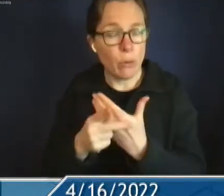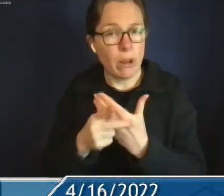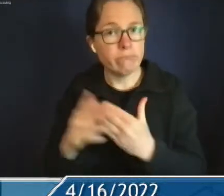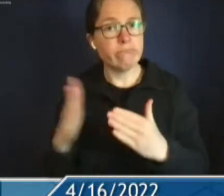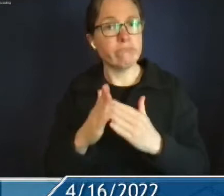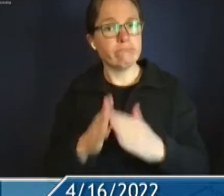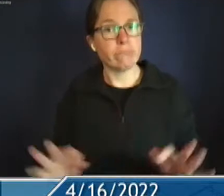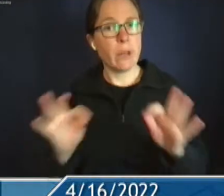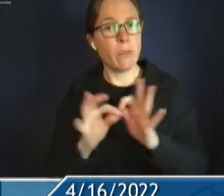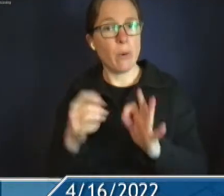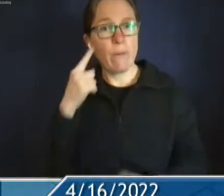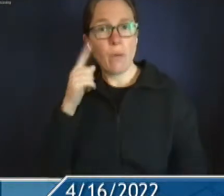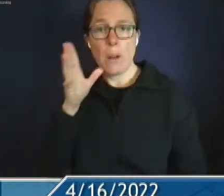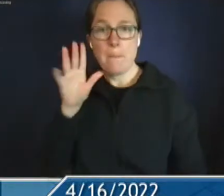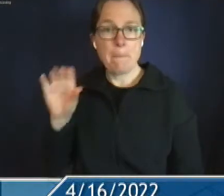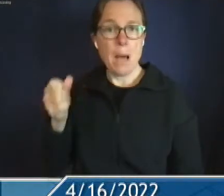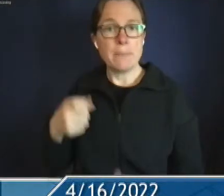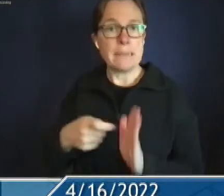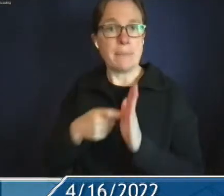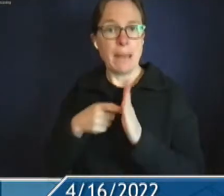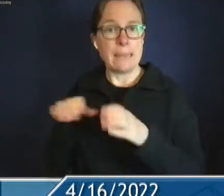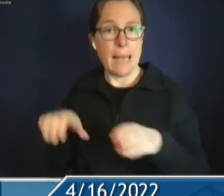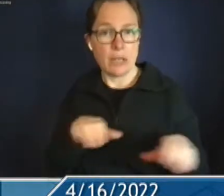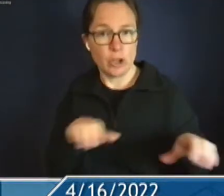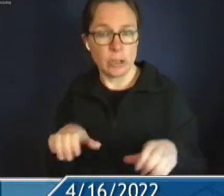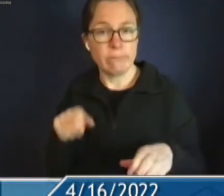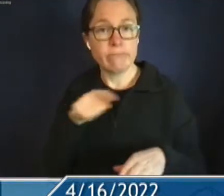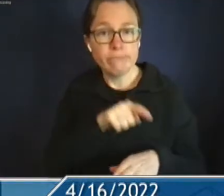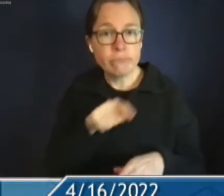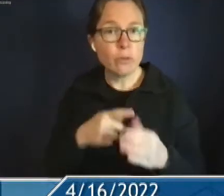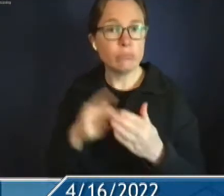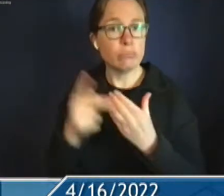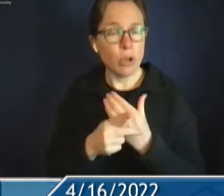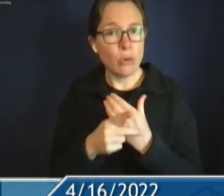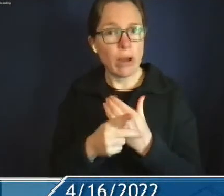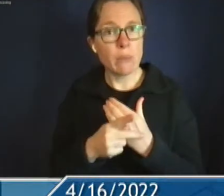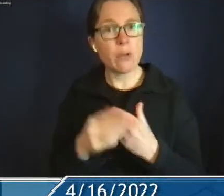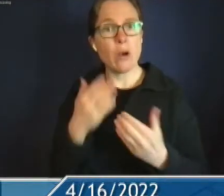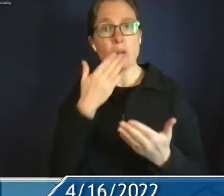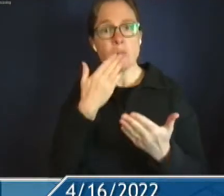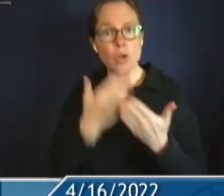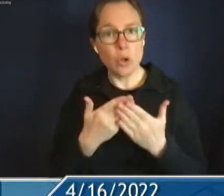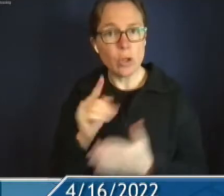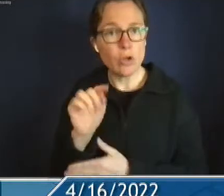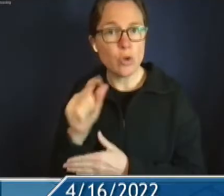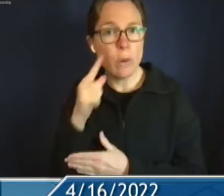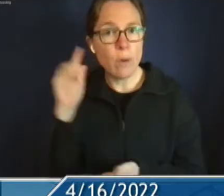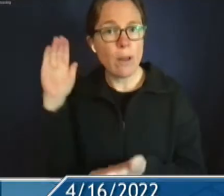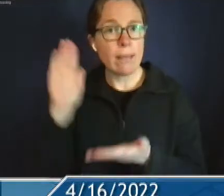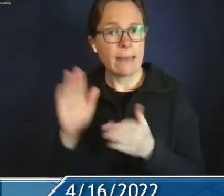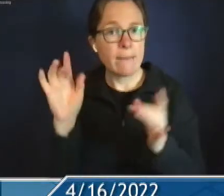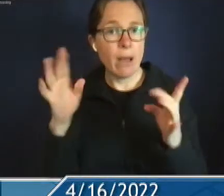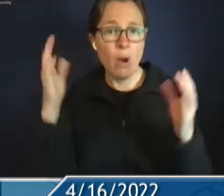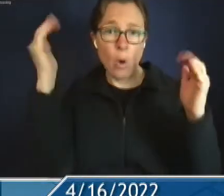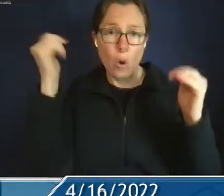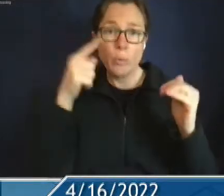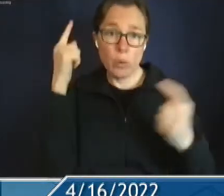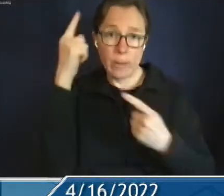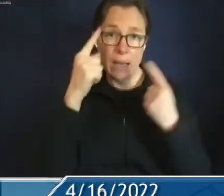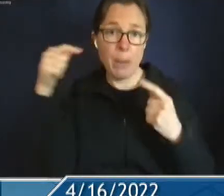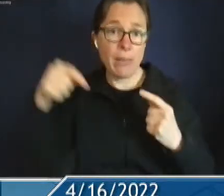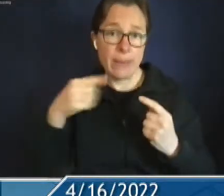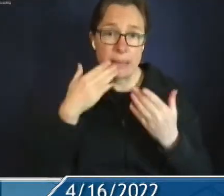Moms Demand Action. These programs are a critical tool for reducing violence. I hope you will consider this. Thank